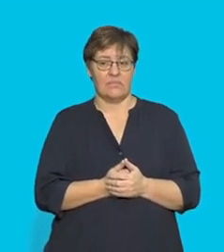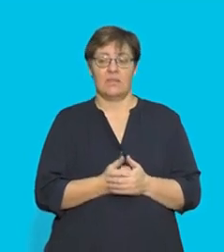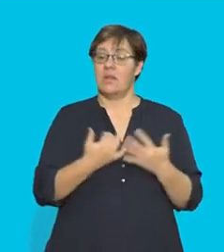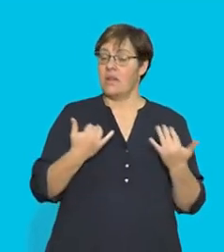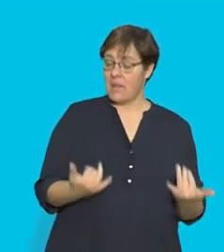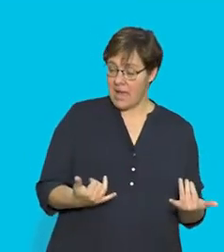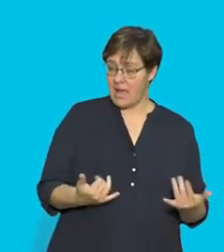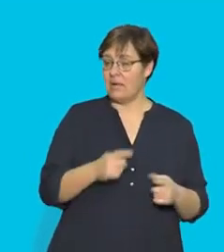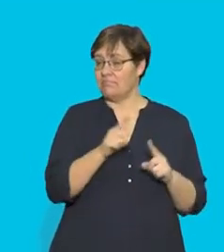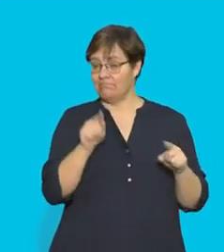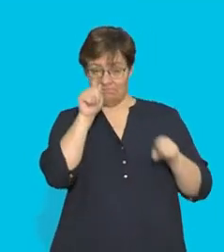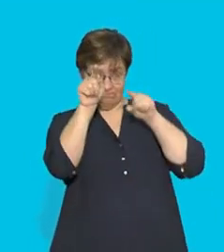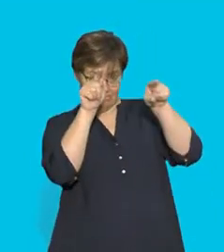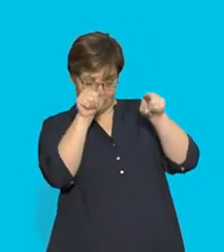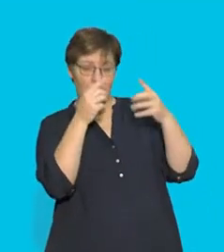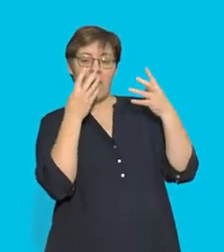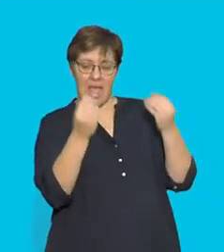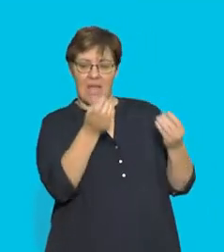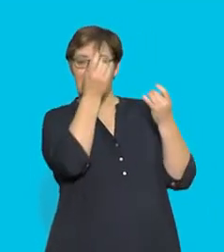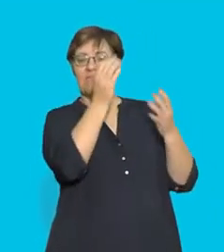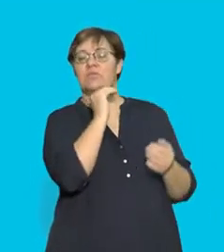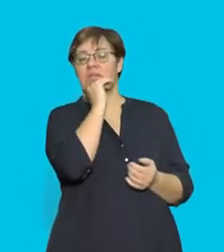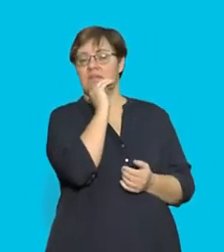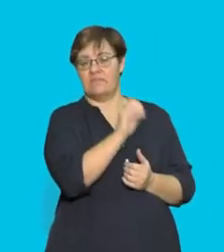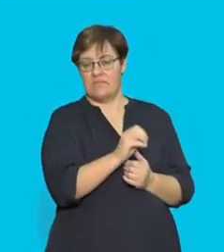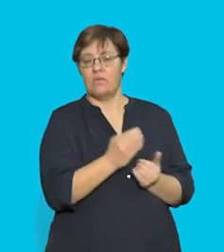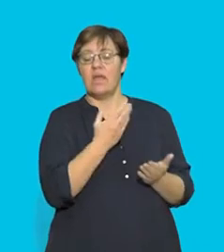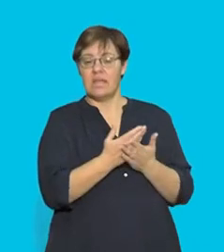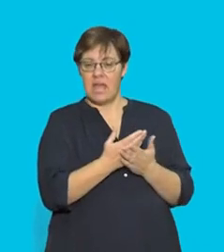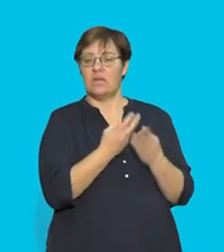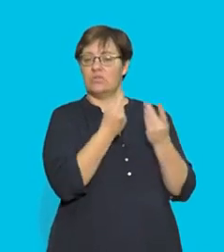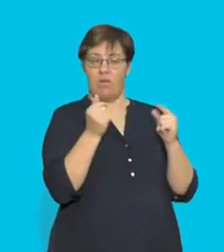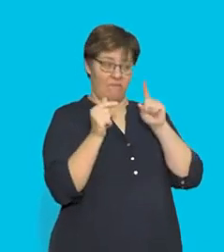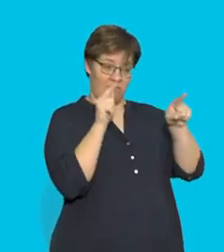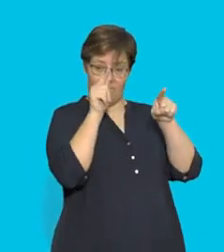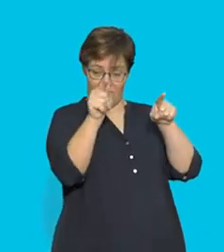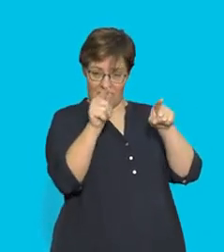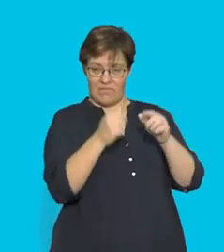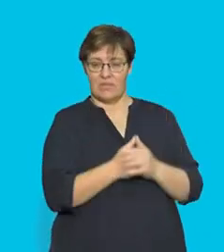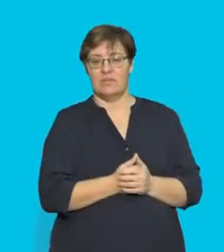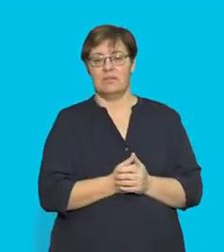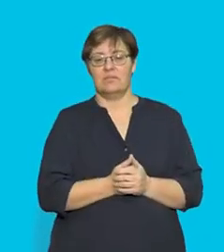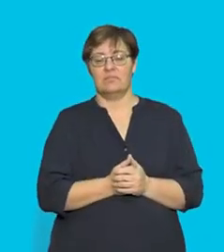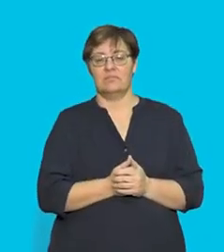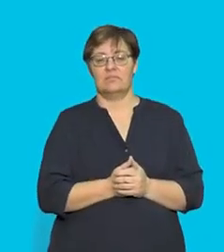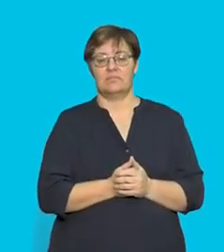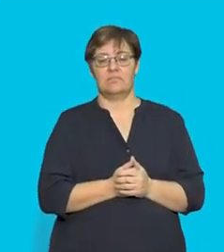triangle. But these 2 triangles, we do have enough information to solve the right angle triangles, because remember we